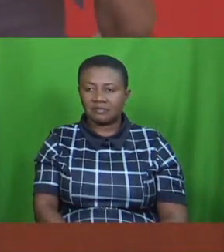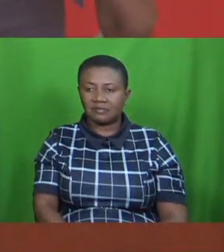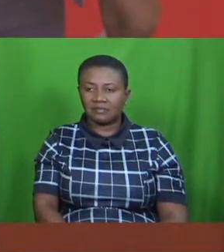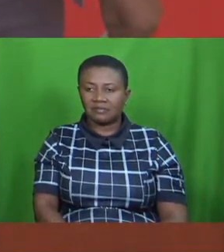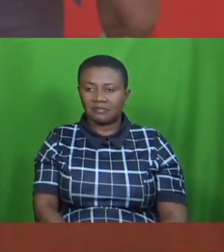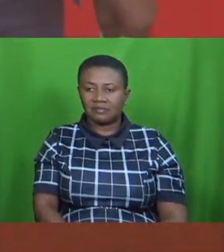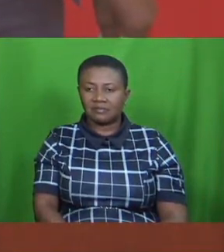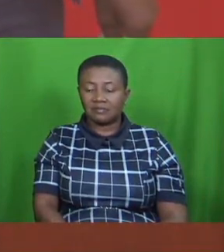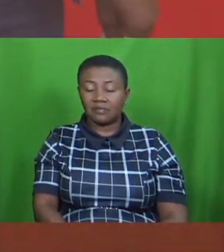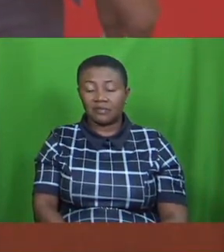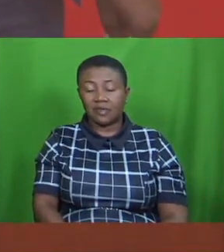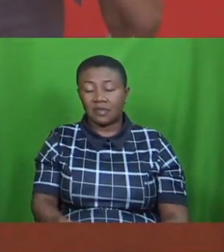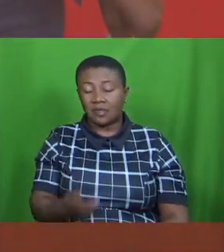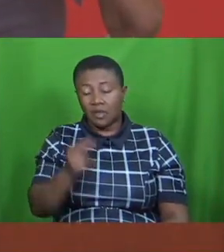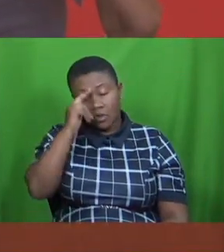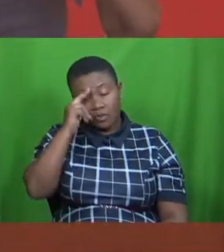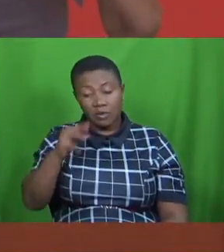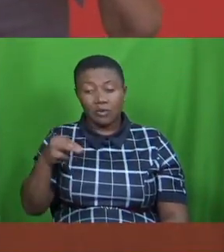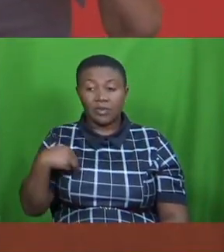Honorable members,